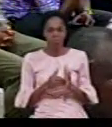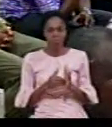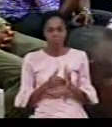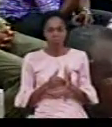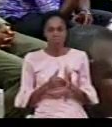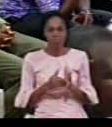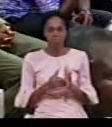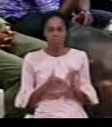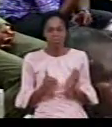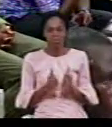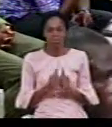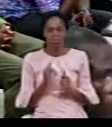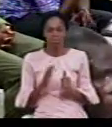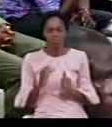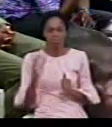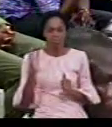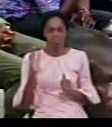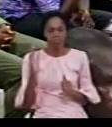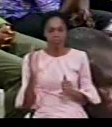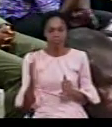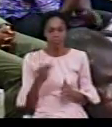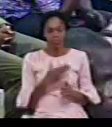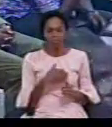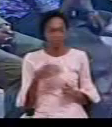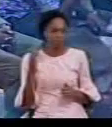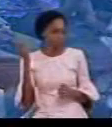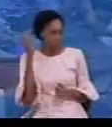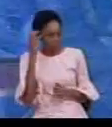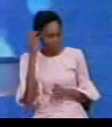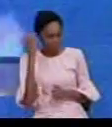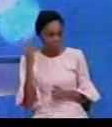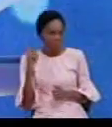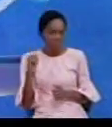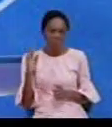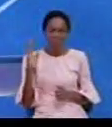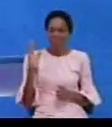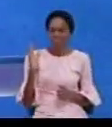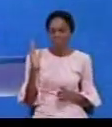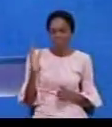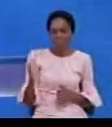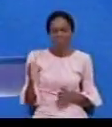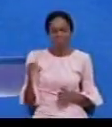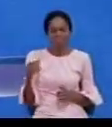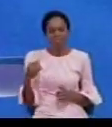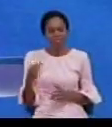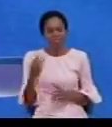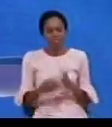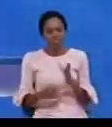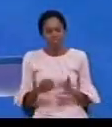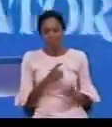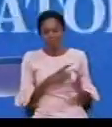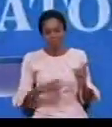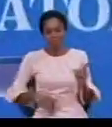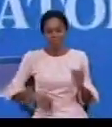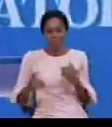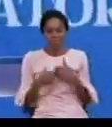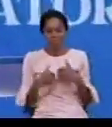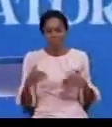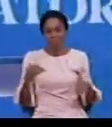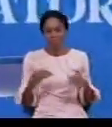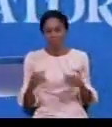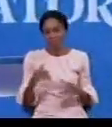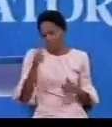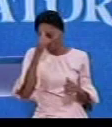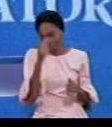the testimony. Listen to the testimonies of what God has done for our brethren. Remember, it's celebration